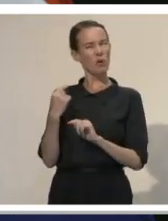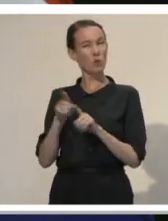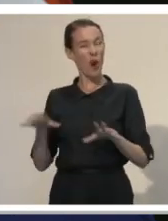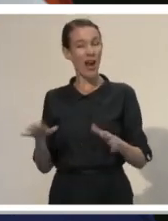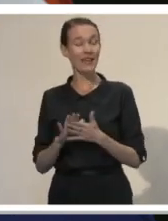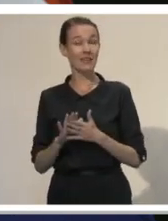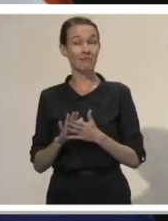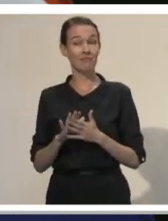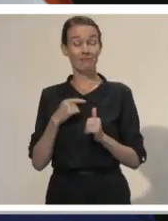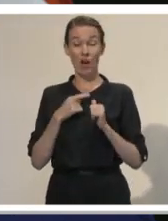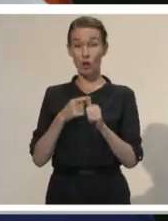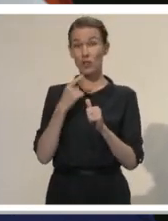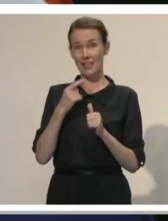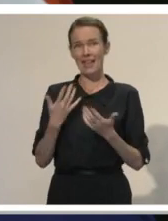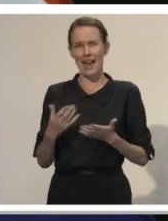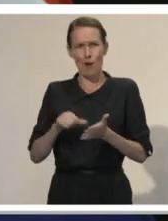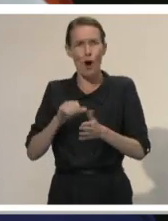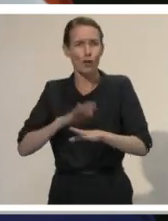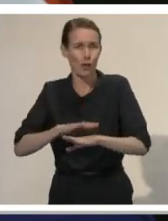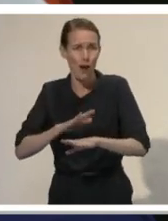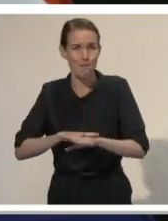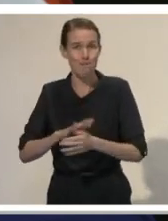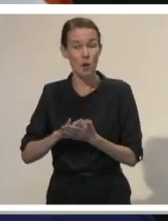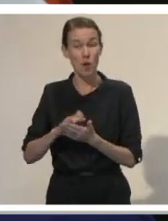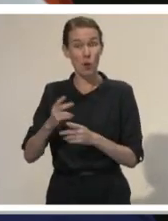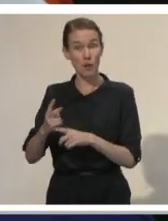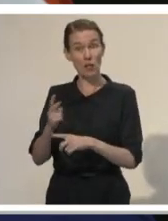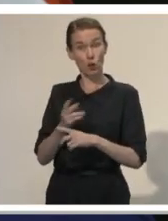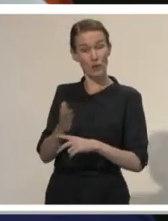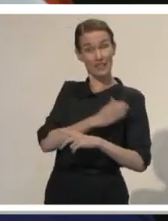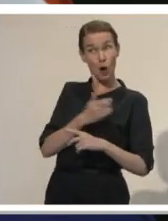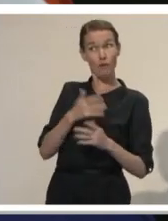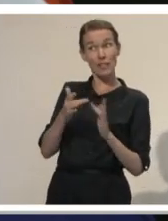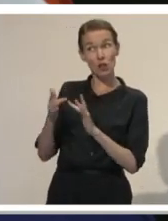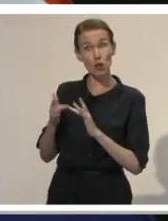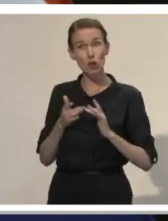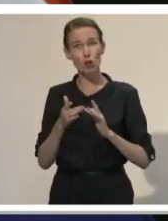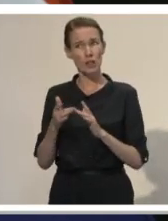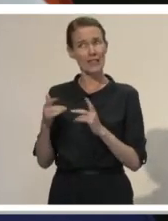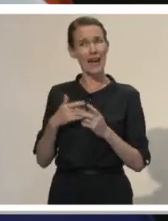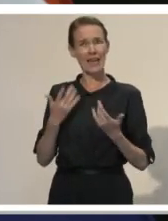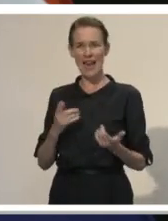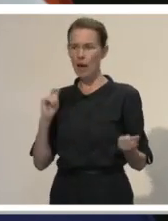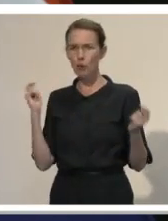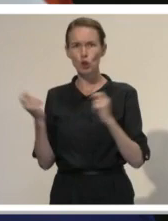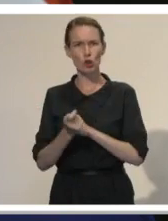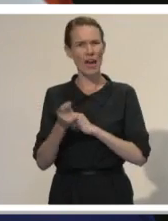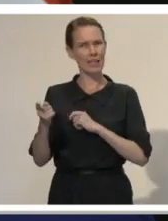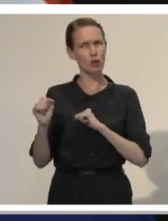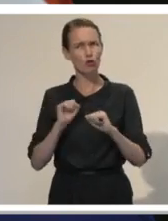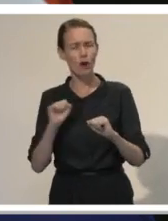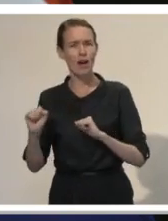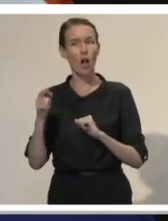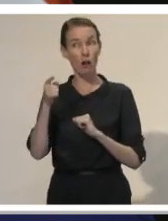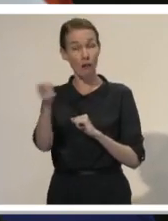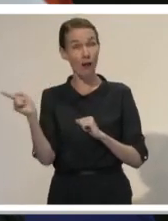moved on significantly. I think, as I say, while they welcome the package, they know that there's more work to do to make sure